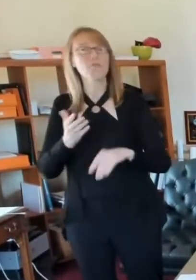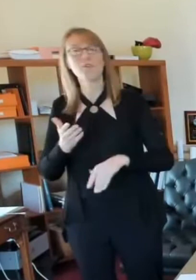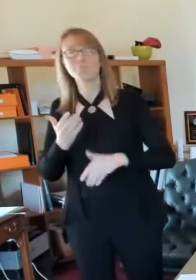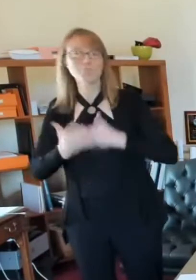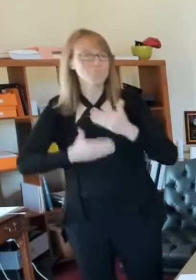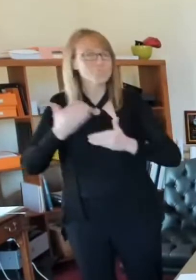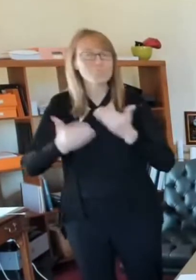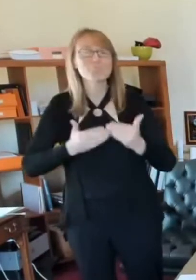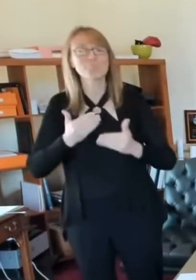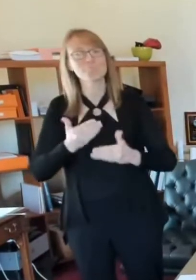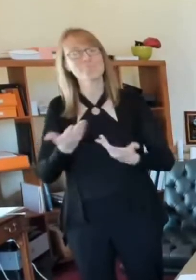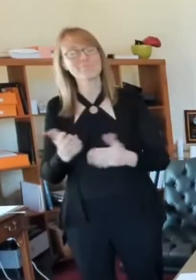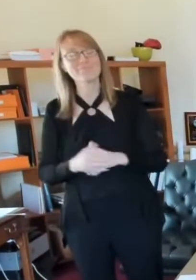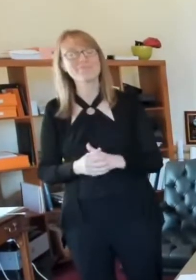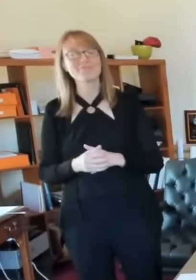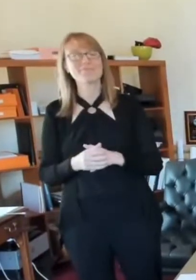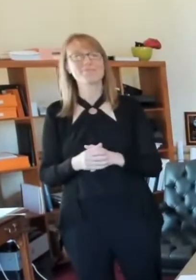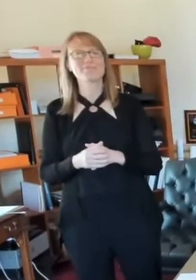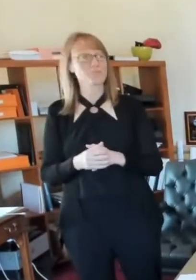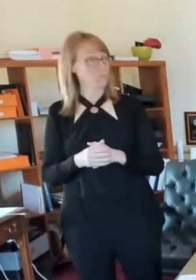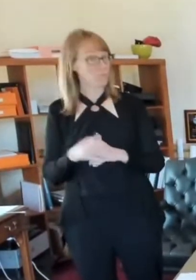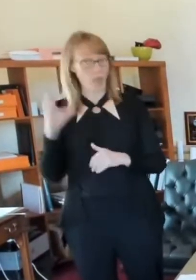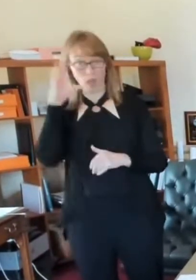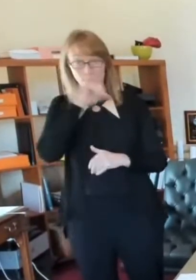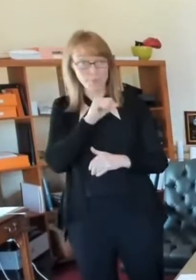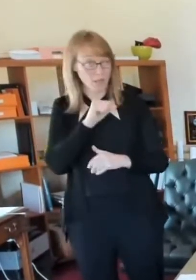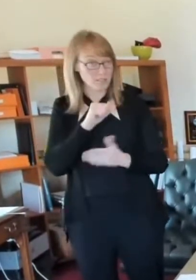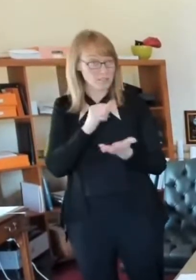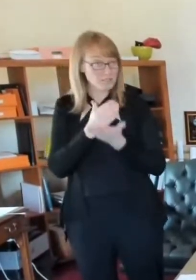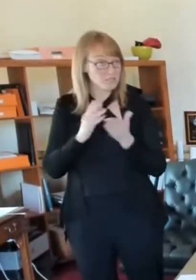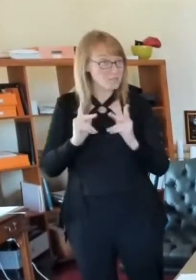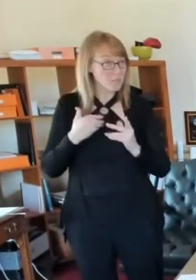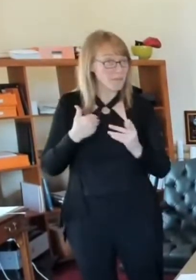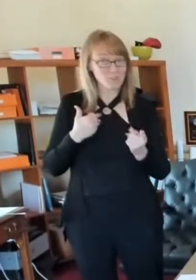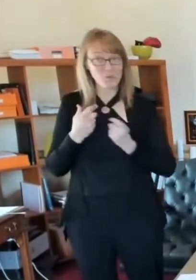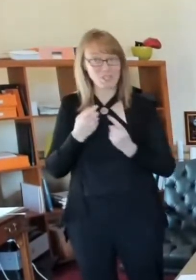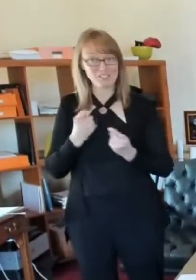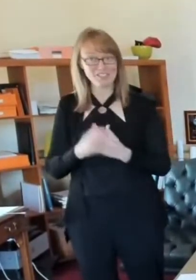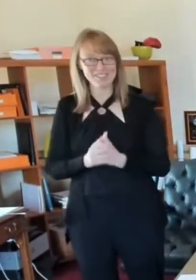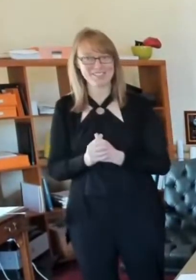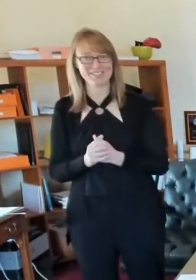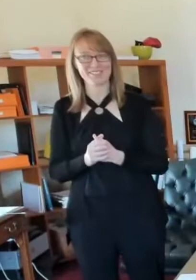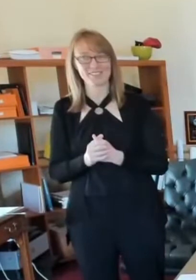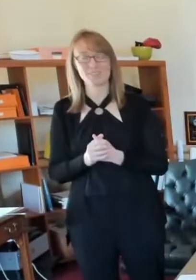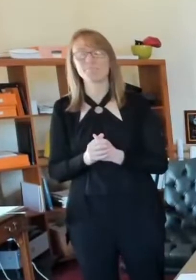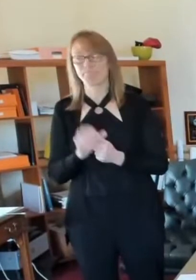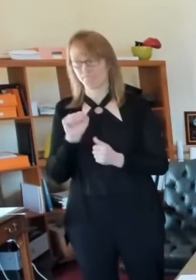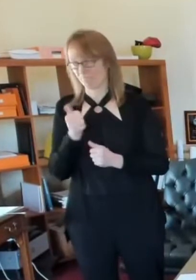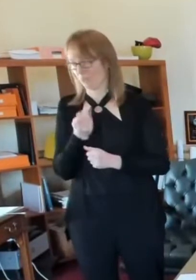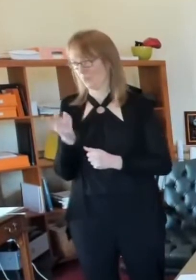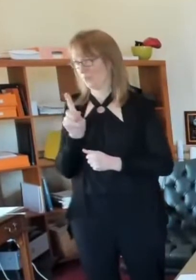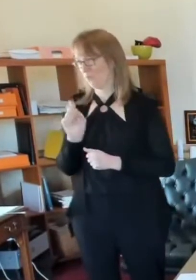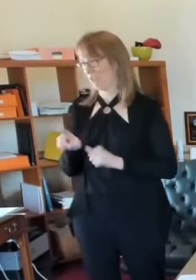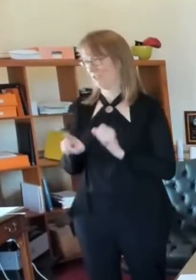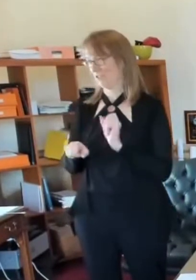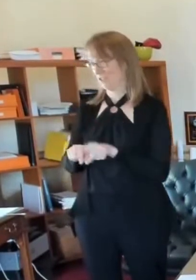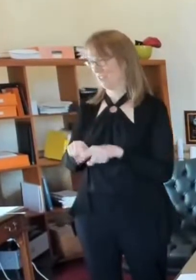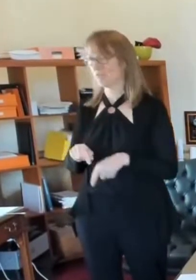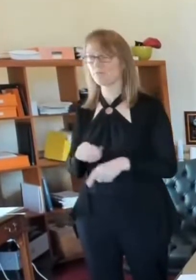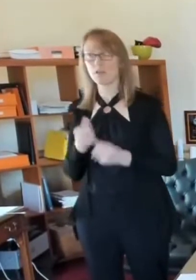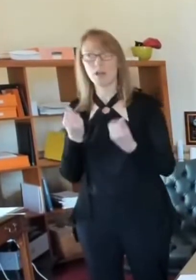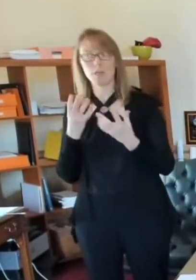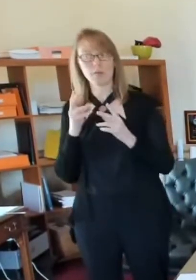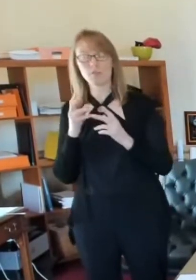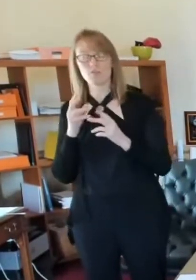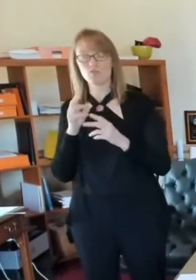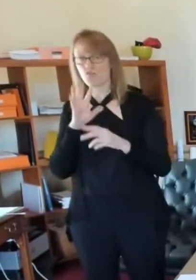Louis. So now I'm guessing there are questions. We have a couple of questions. So first, about hospitalizations in the region, Mayor. If they